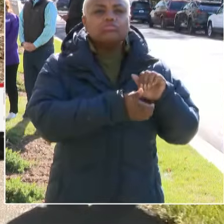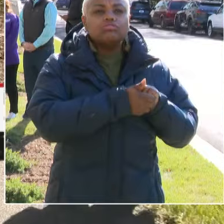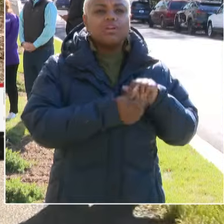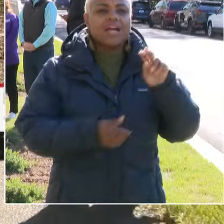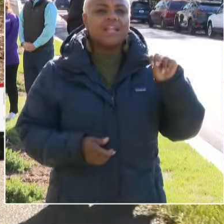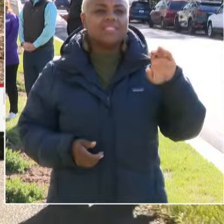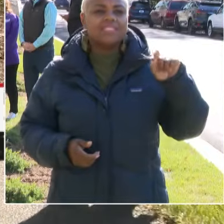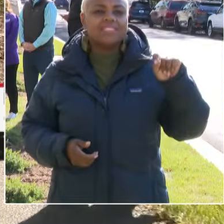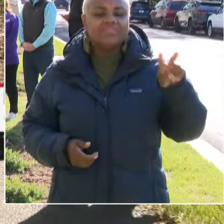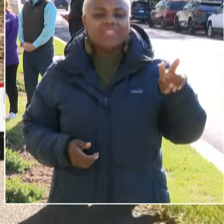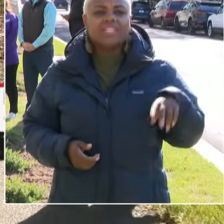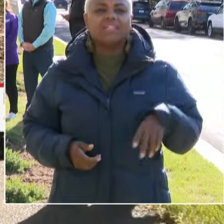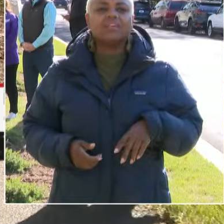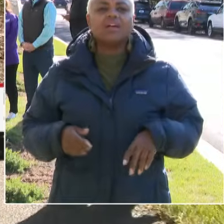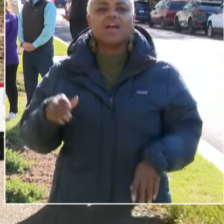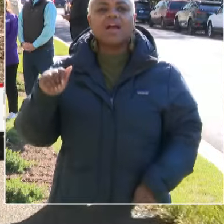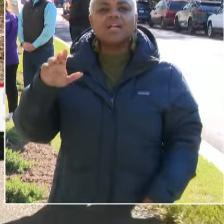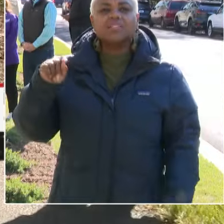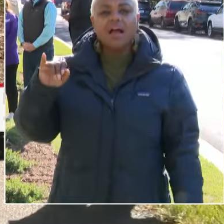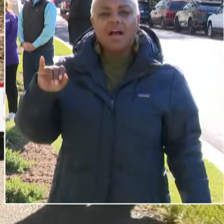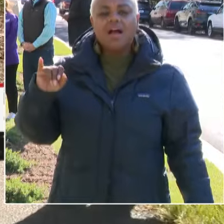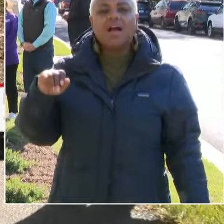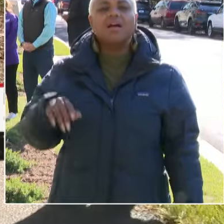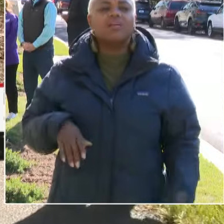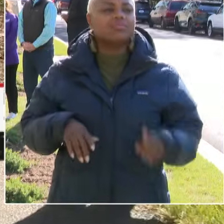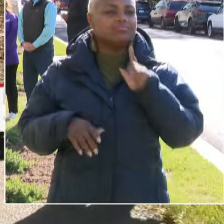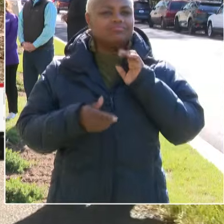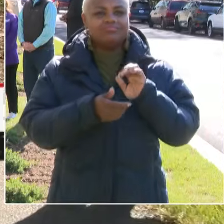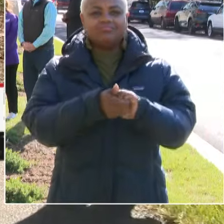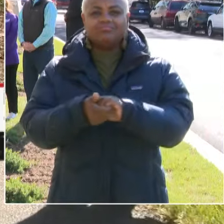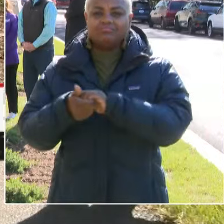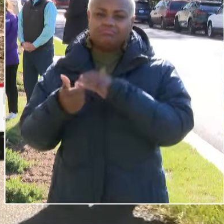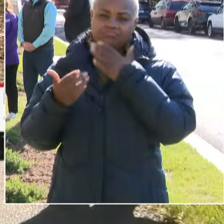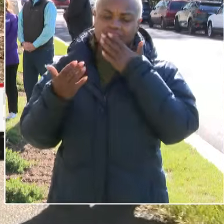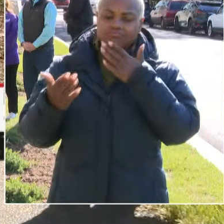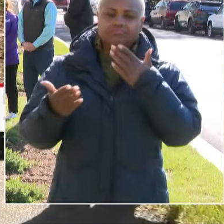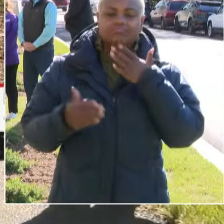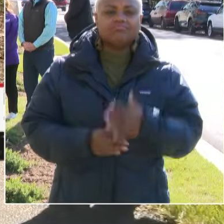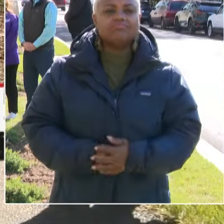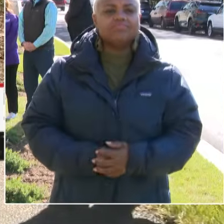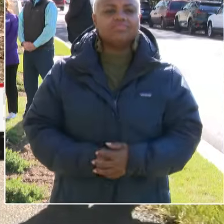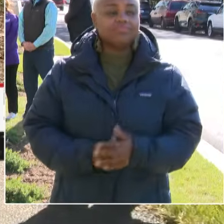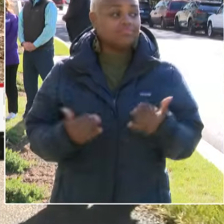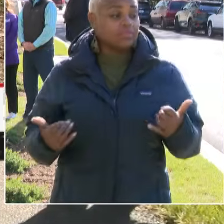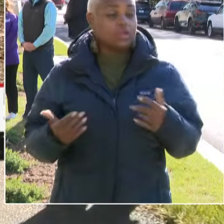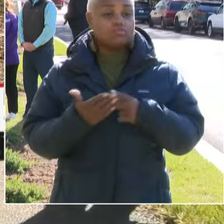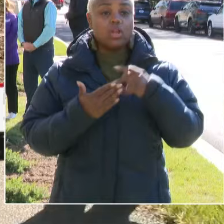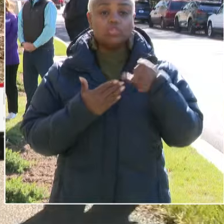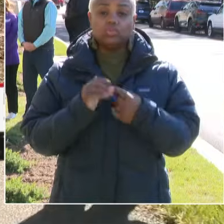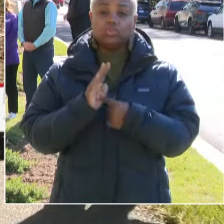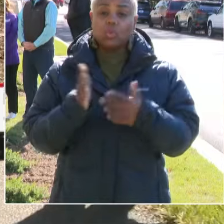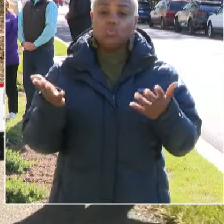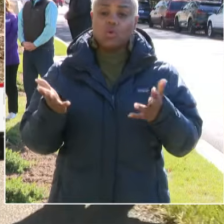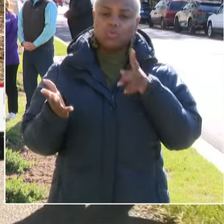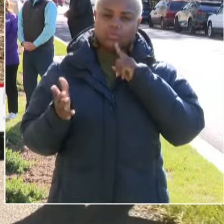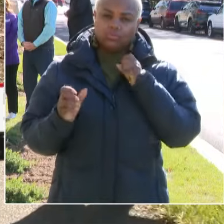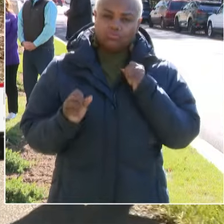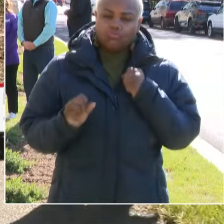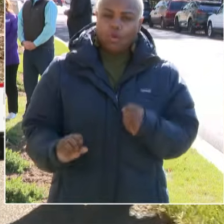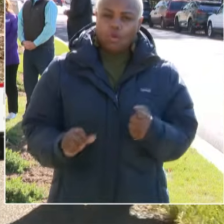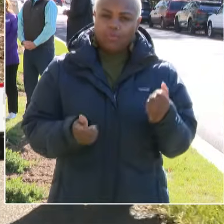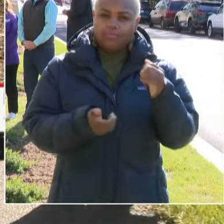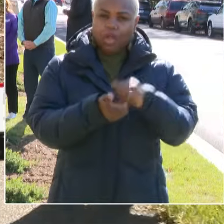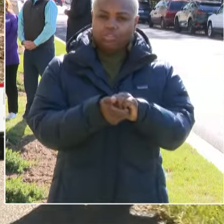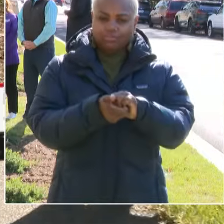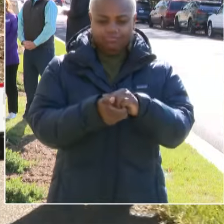one that residents of all ages can enjoy. This project shows what strong partnerships can accomplish. Over the years, we have worked closely